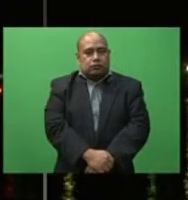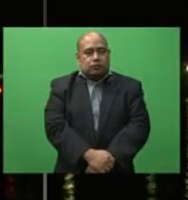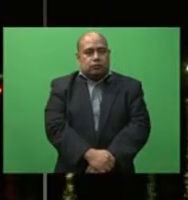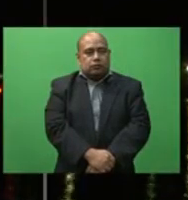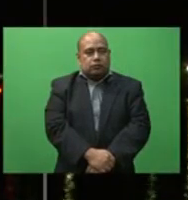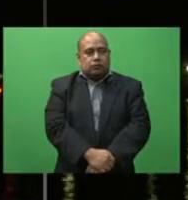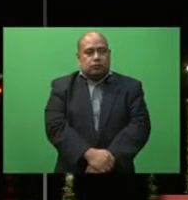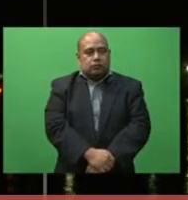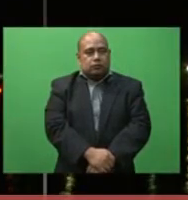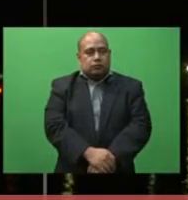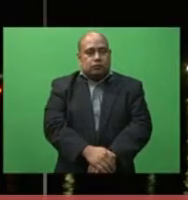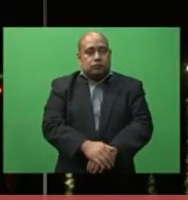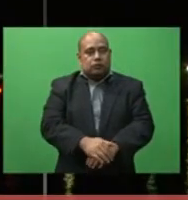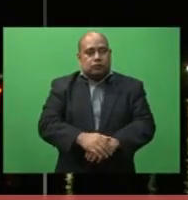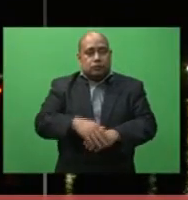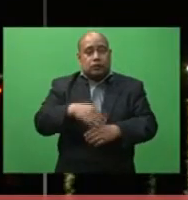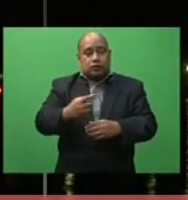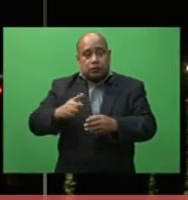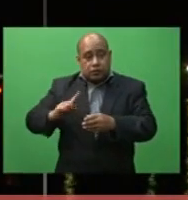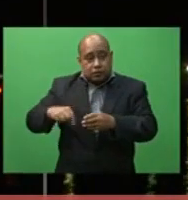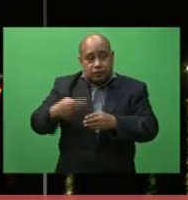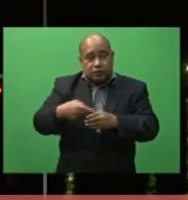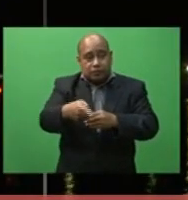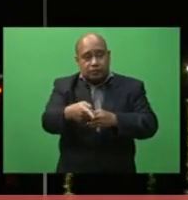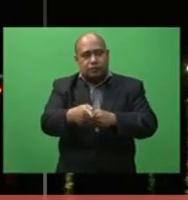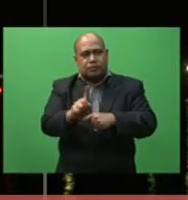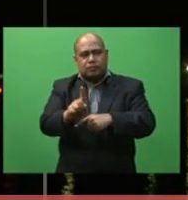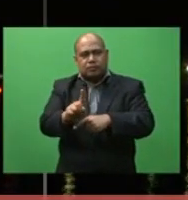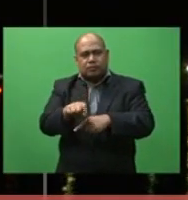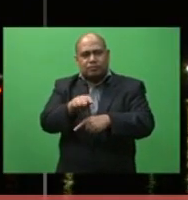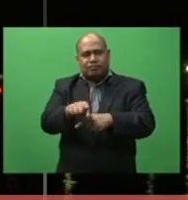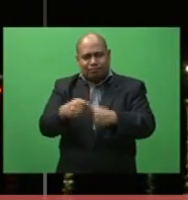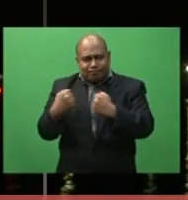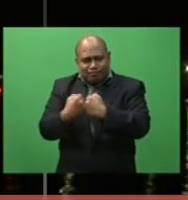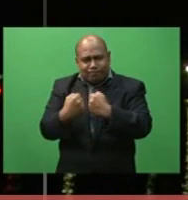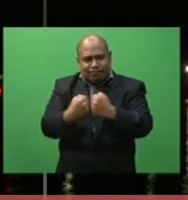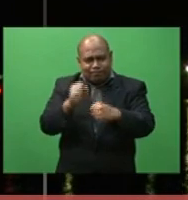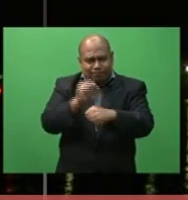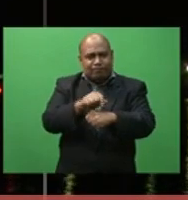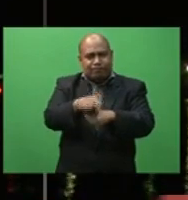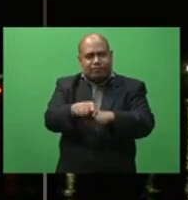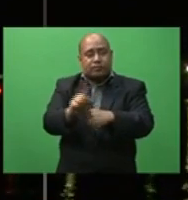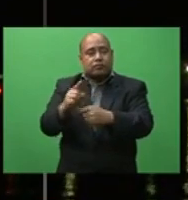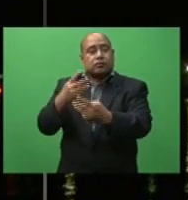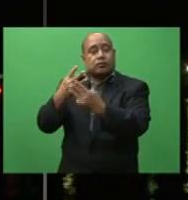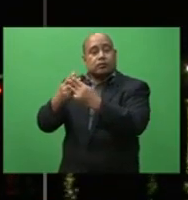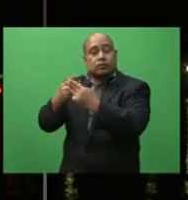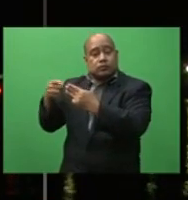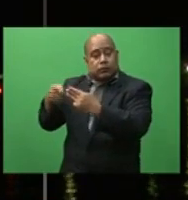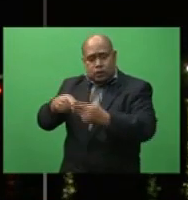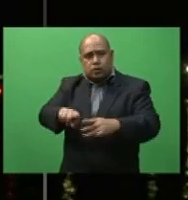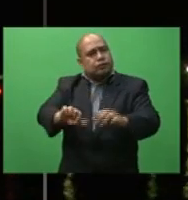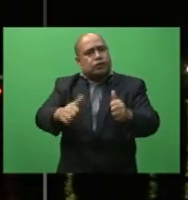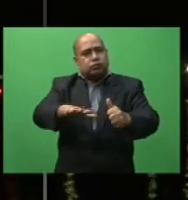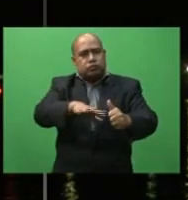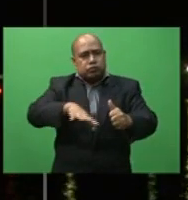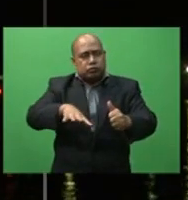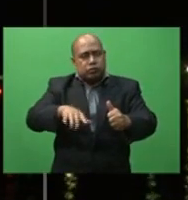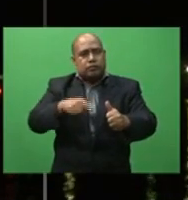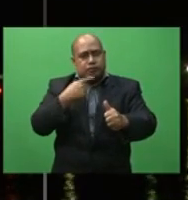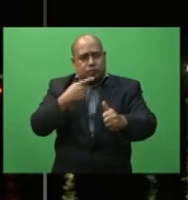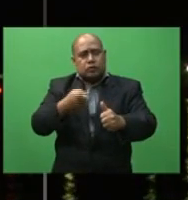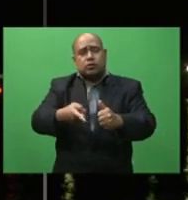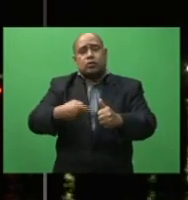The squabble within the suspended Social Democratic Liberal Party is far from over, with two factions now fighting over who is the